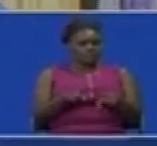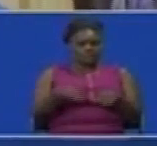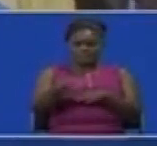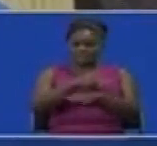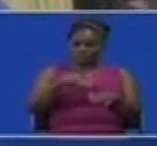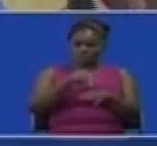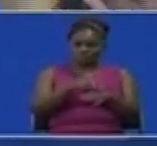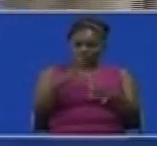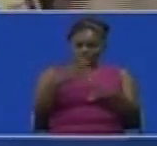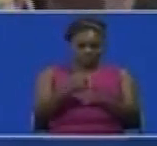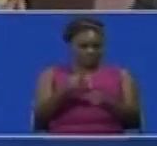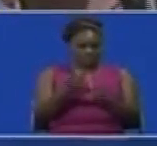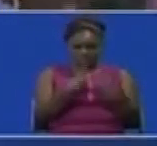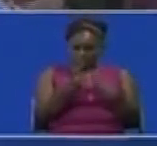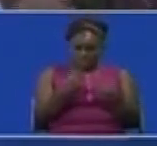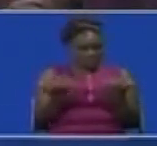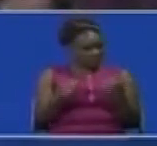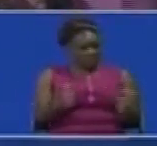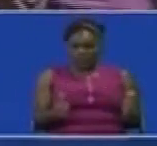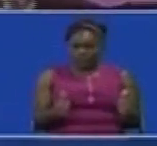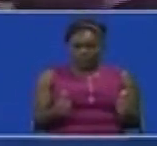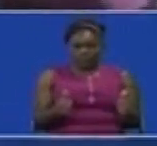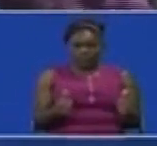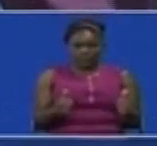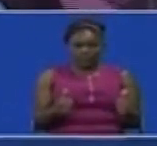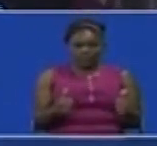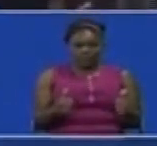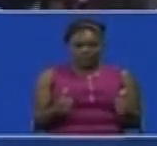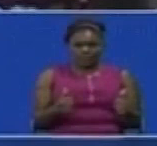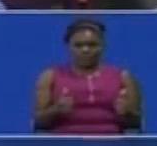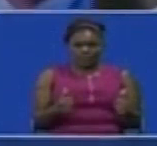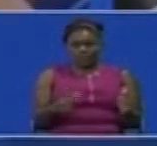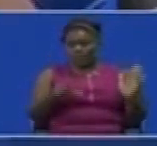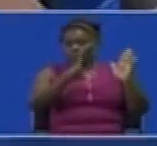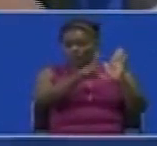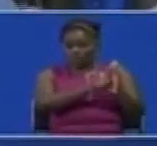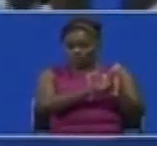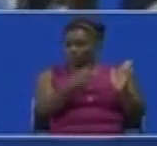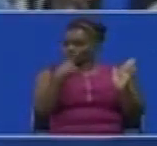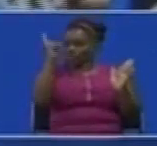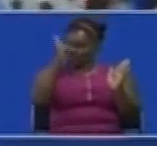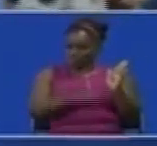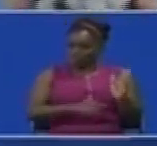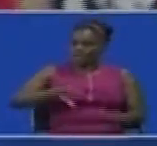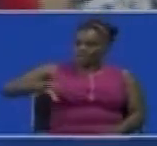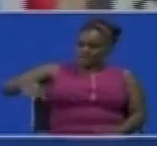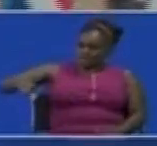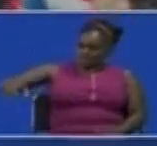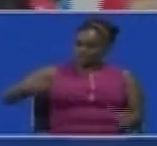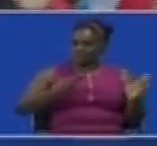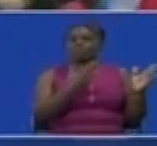statutes over the same, it has not been adhered to, because the law requires that if the county is supposed to